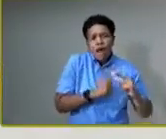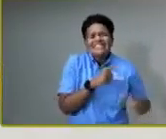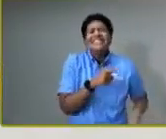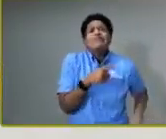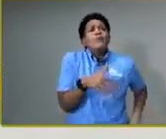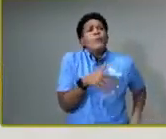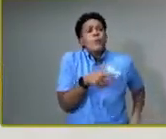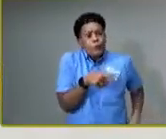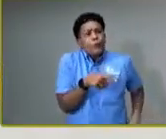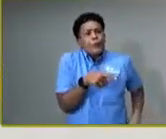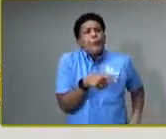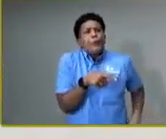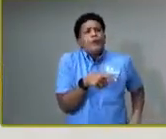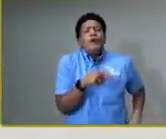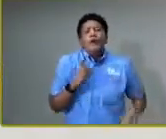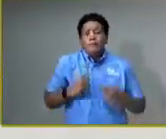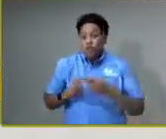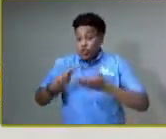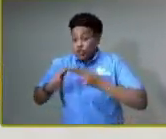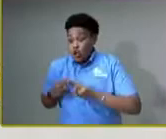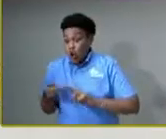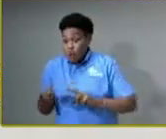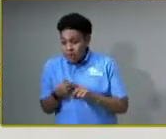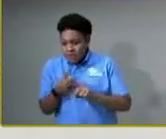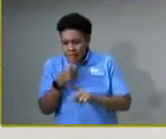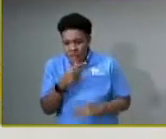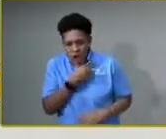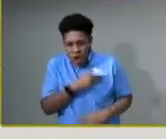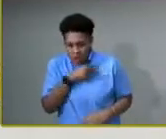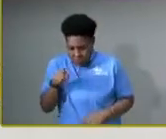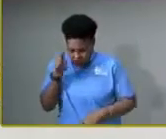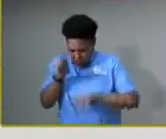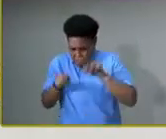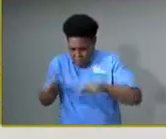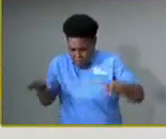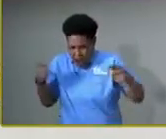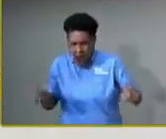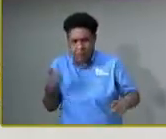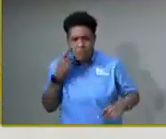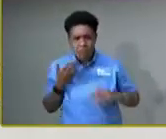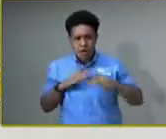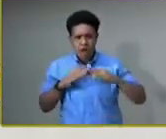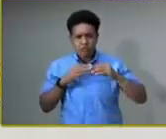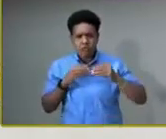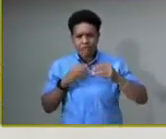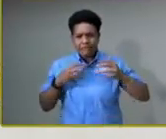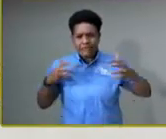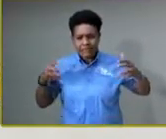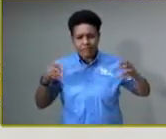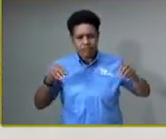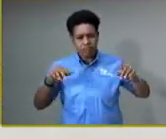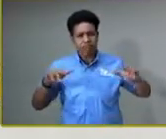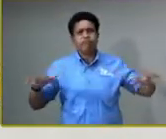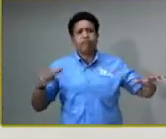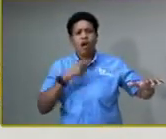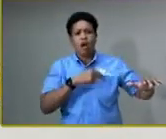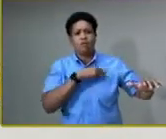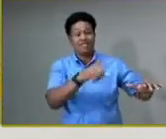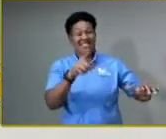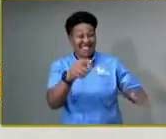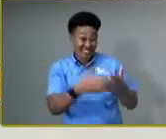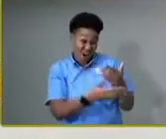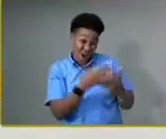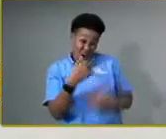cases and the number of hospitalizations, or the increase in hospitalization. One